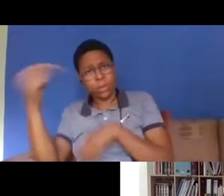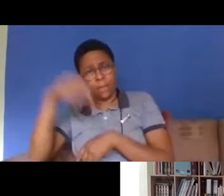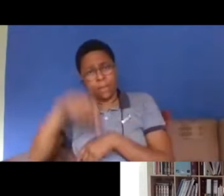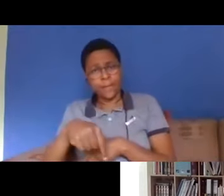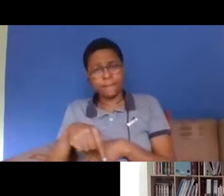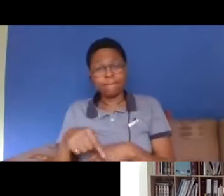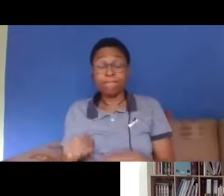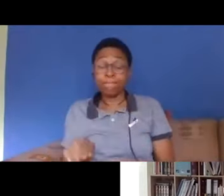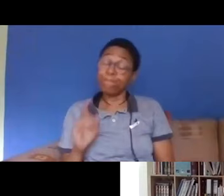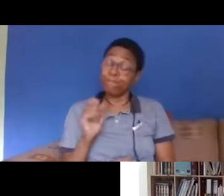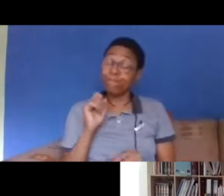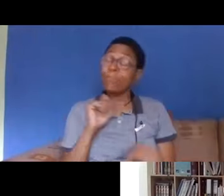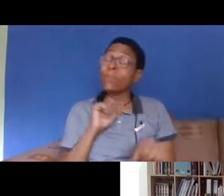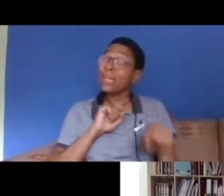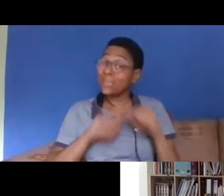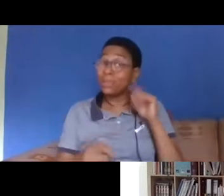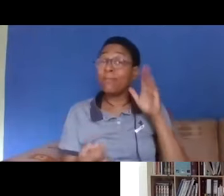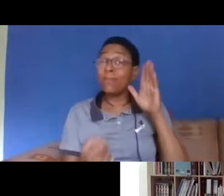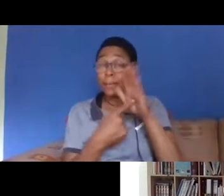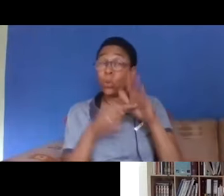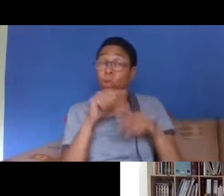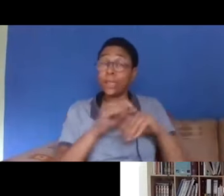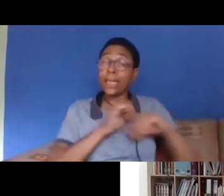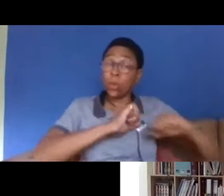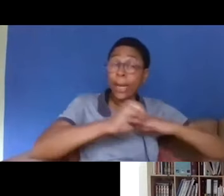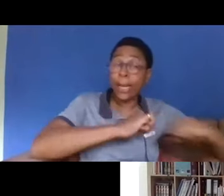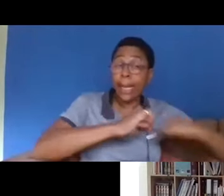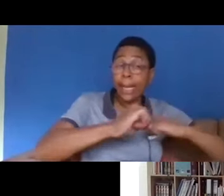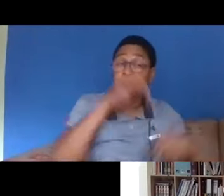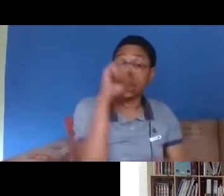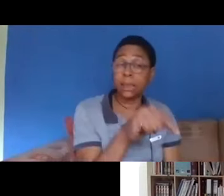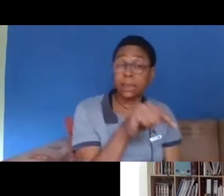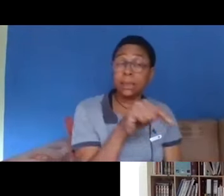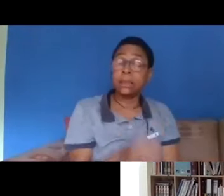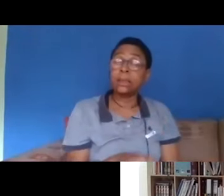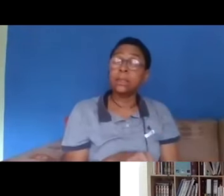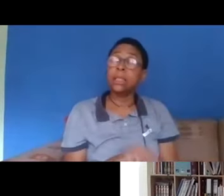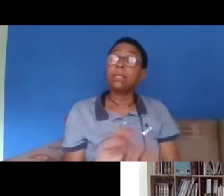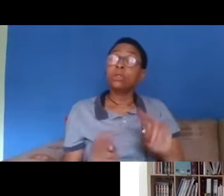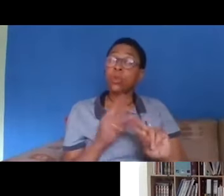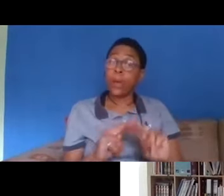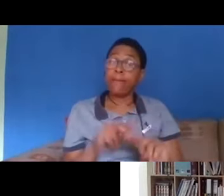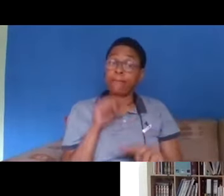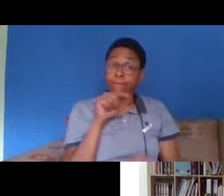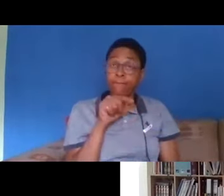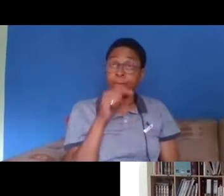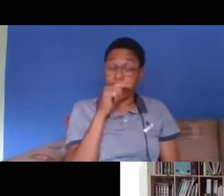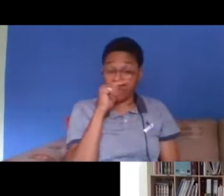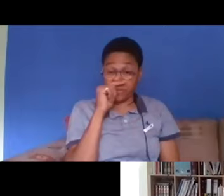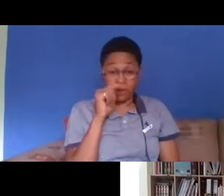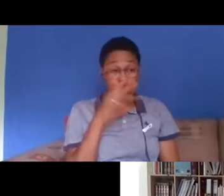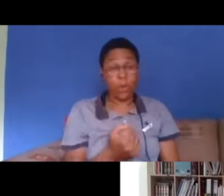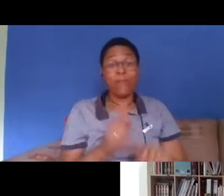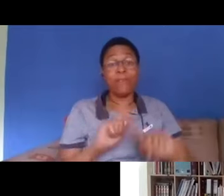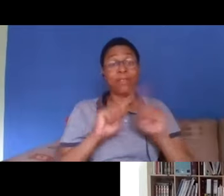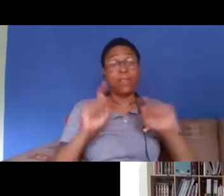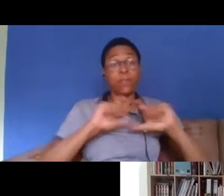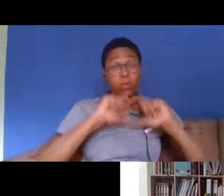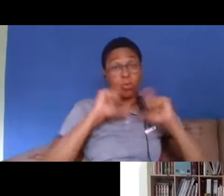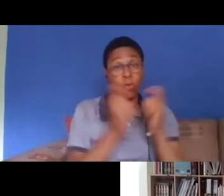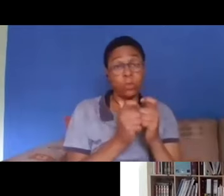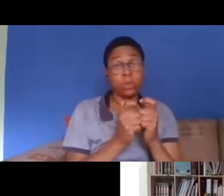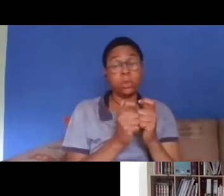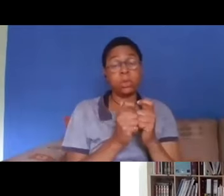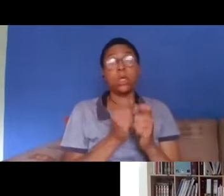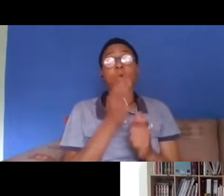particularly important between the use by different groups. So if you do have different groups, different classes using the same